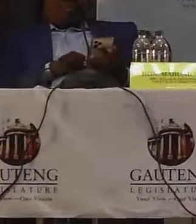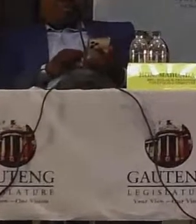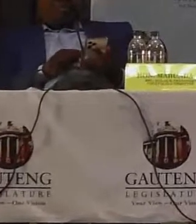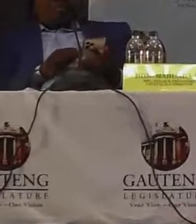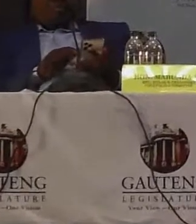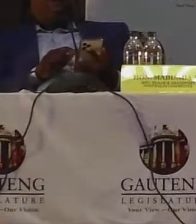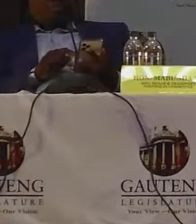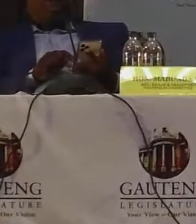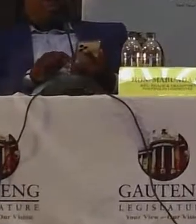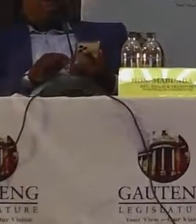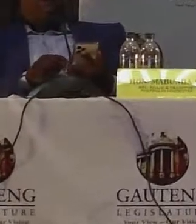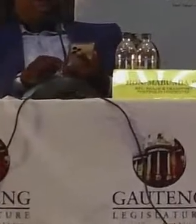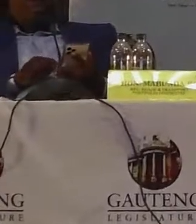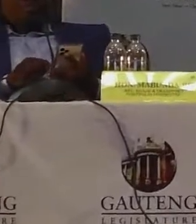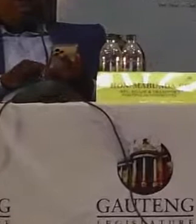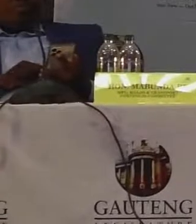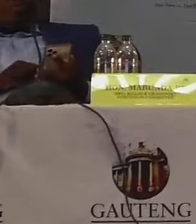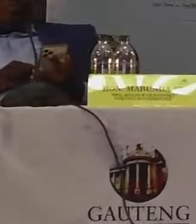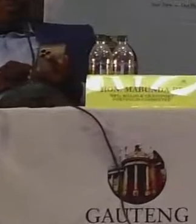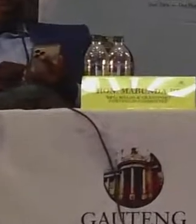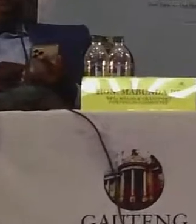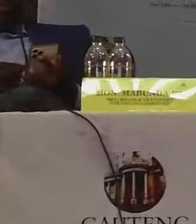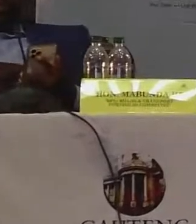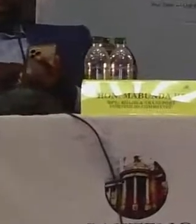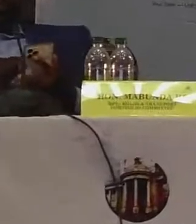meeting with the MEC